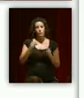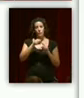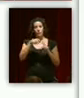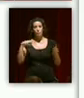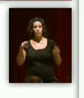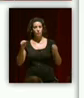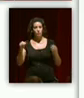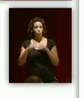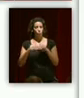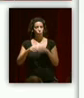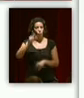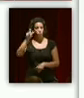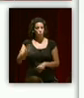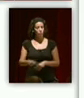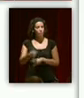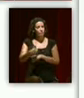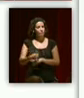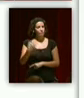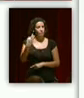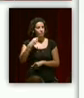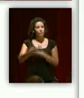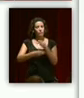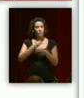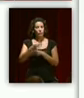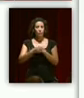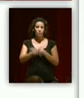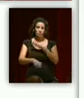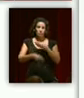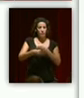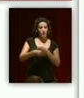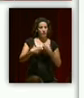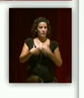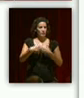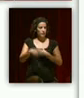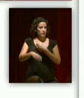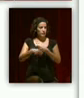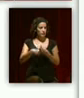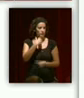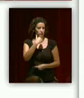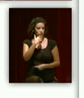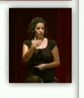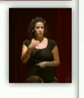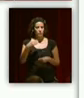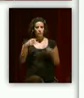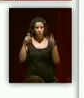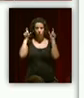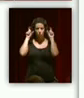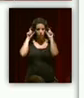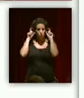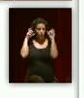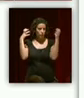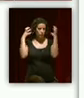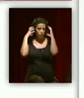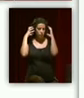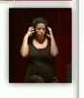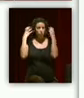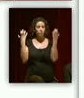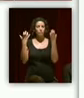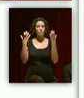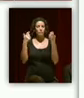projector. Also, from the user point of view, it forces the user to have an additional device, a pair